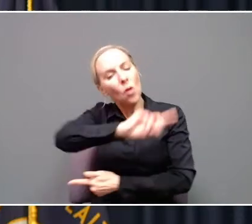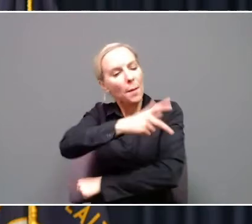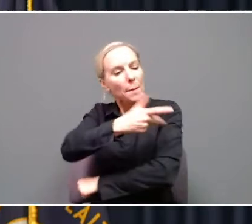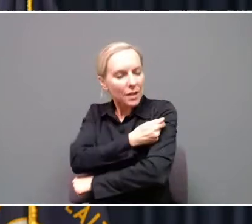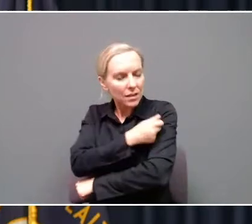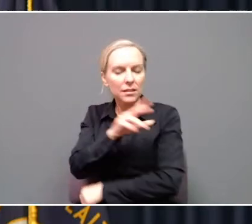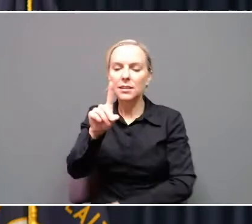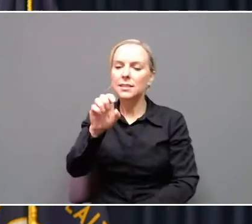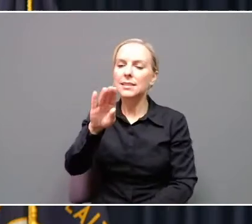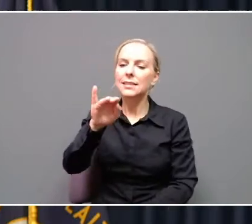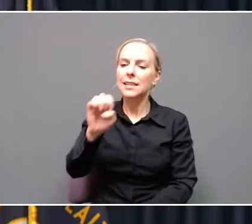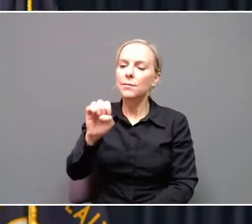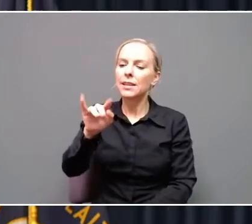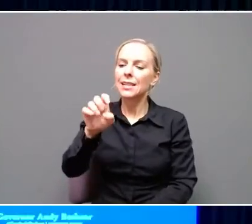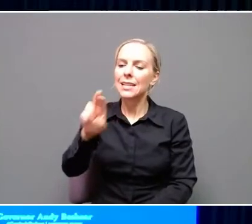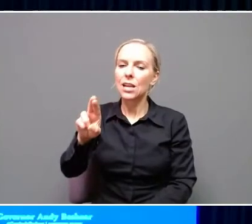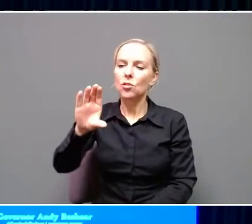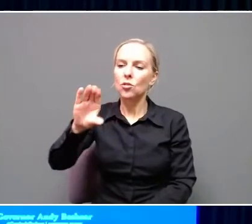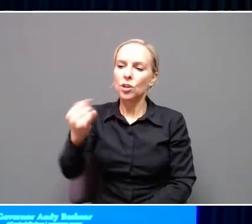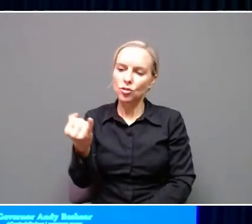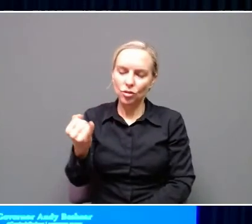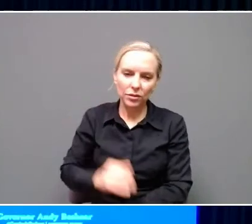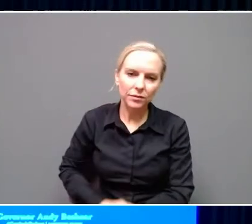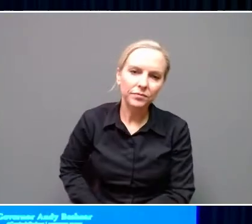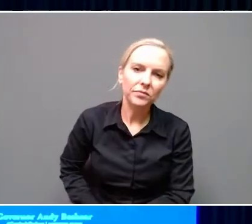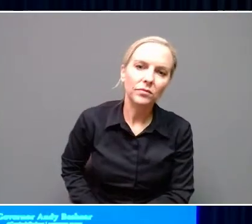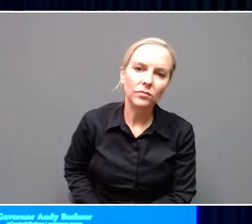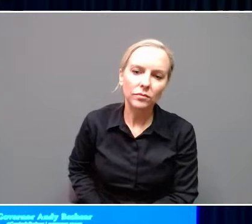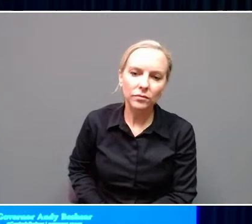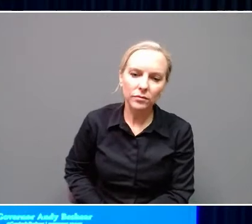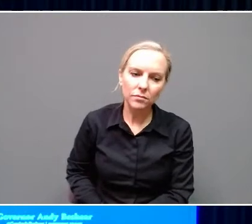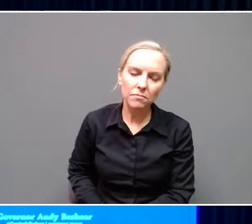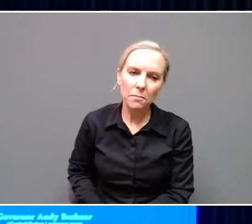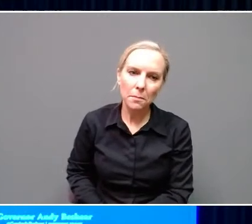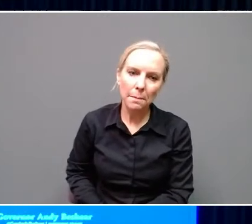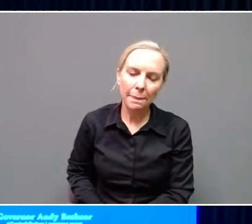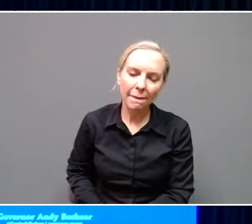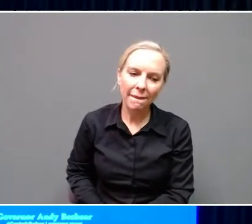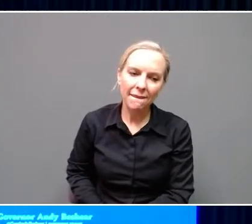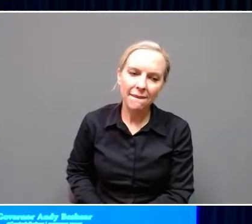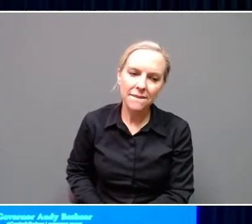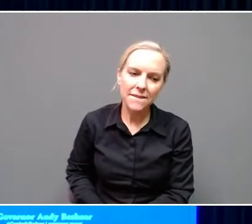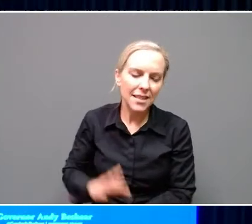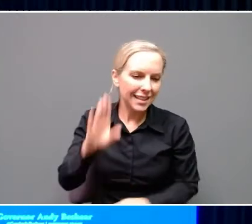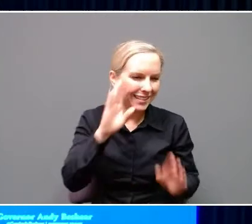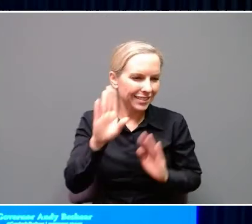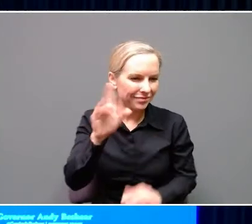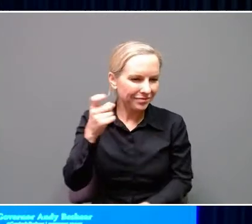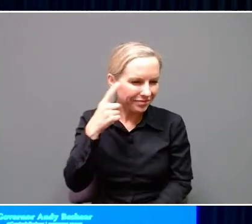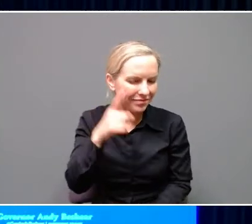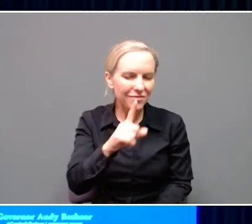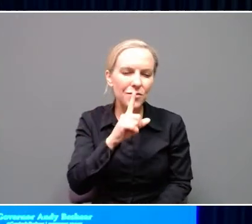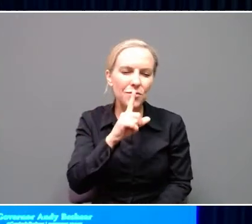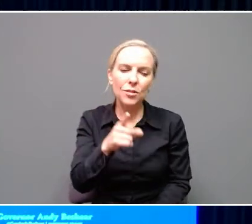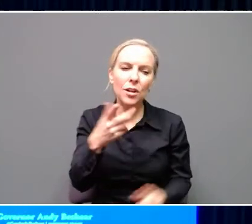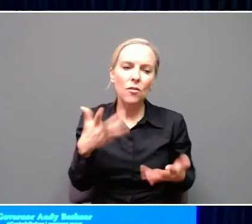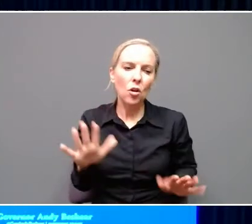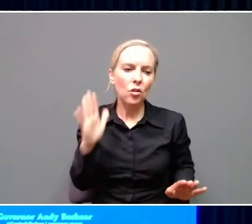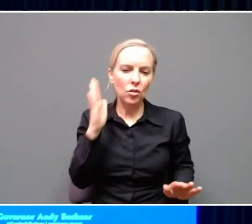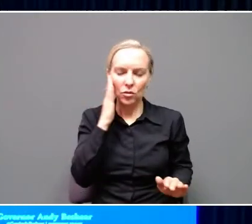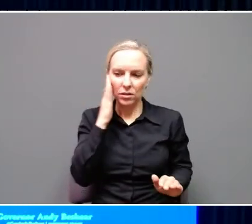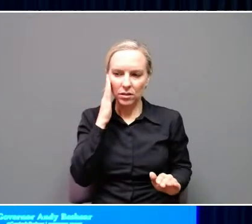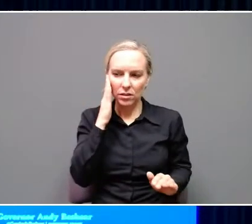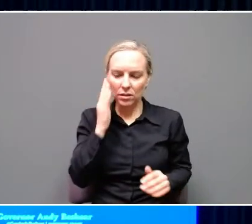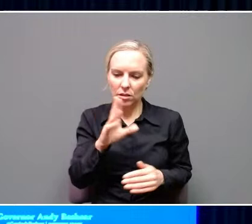Courier Journal. Hi, Governor. As I'm sure you're well aware, the U.S. Supreme